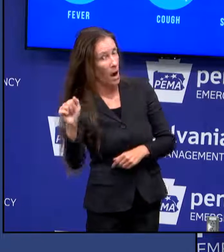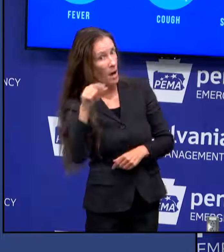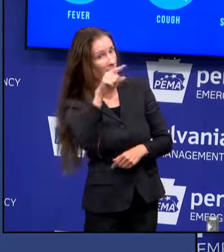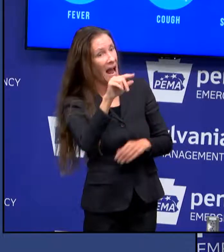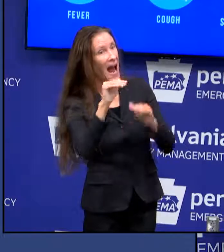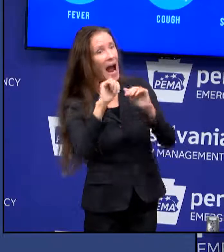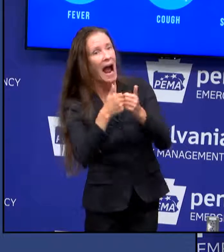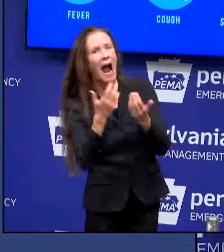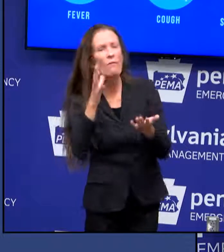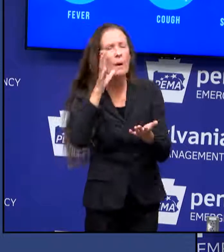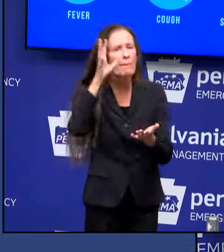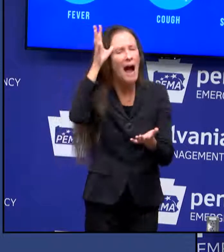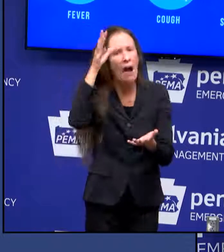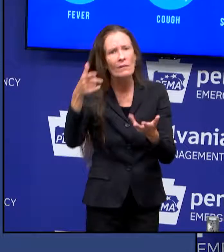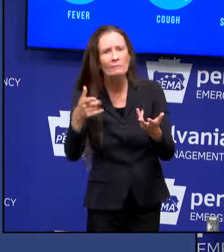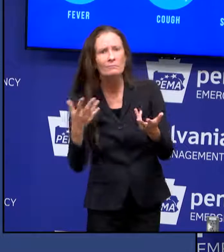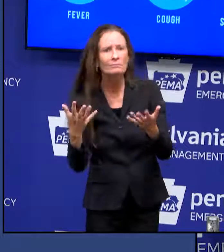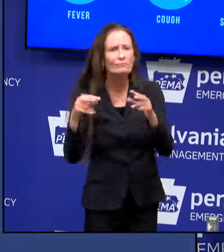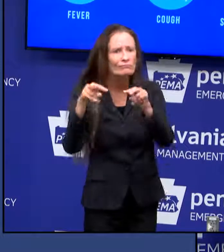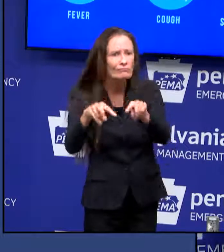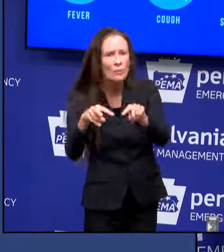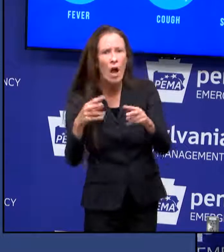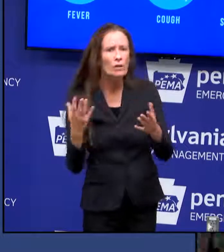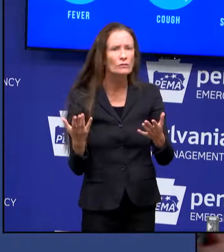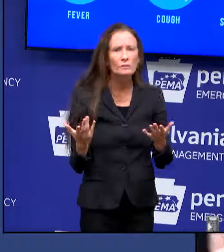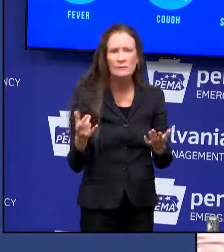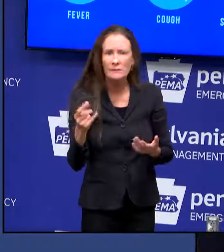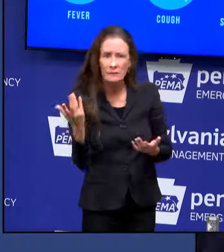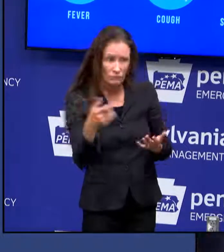would you like to comment on that?